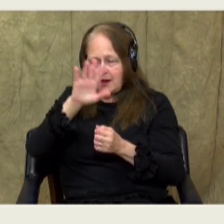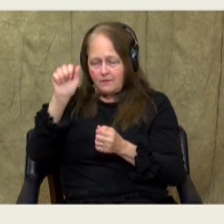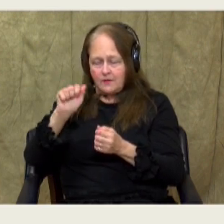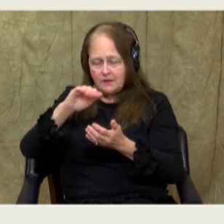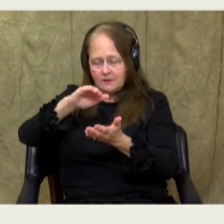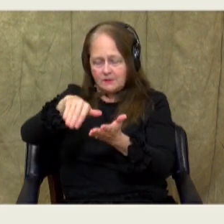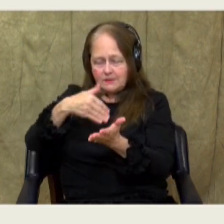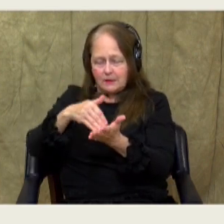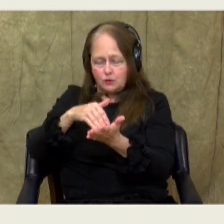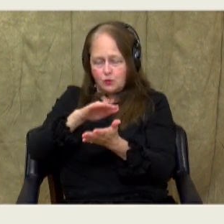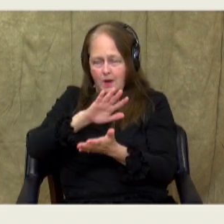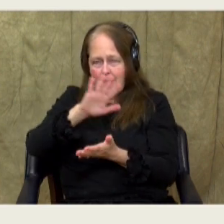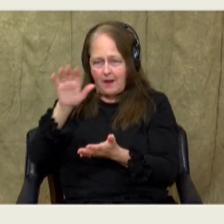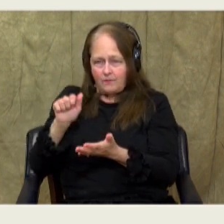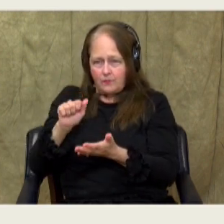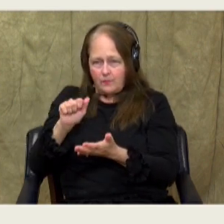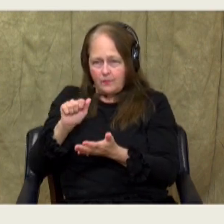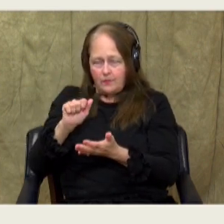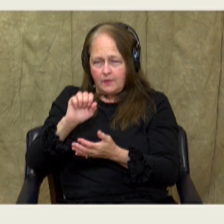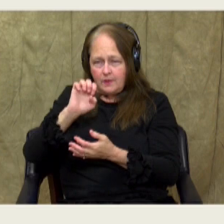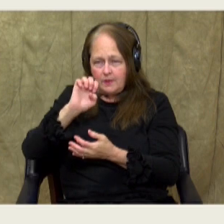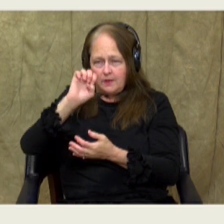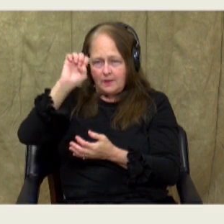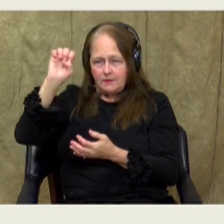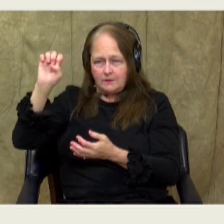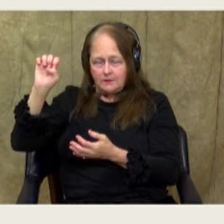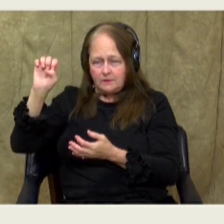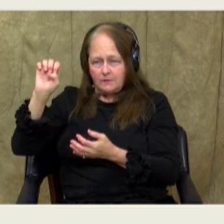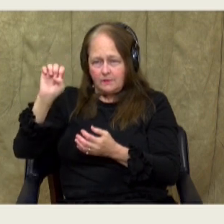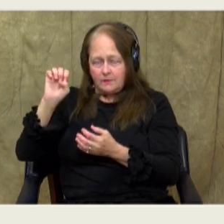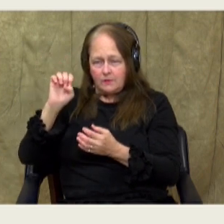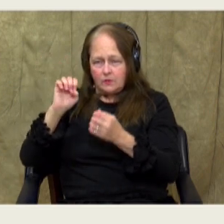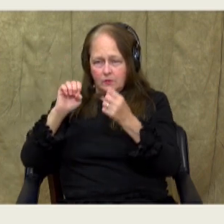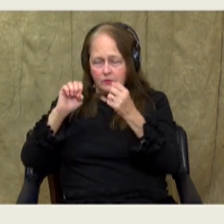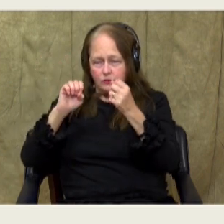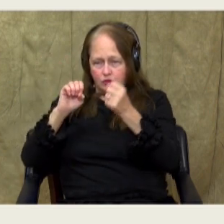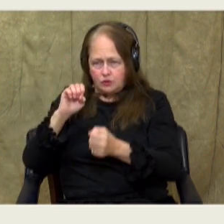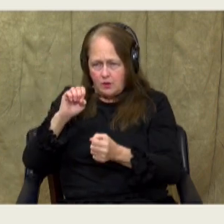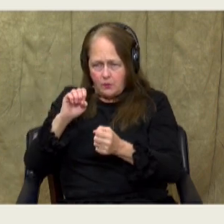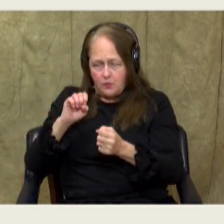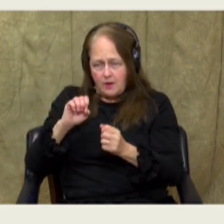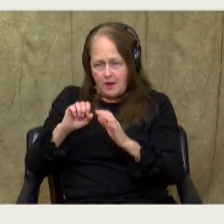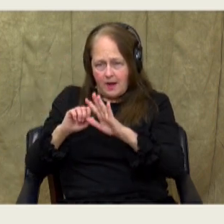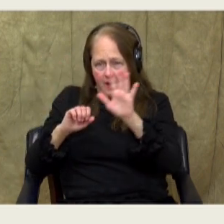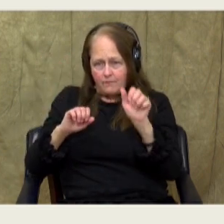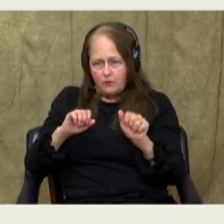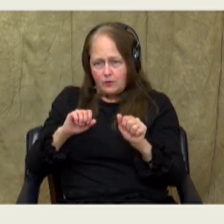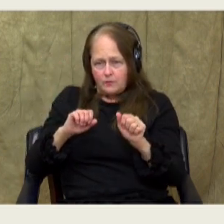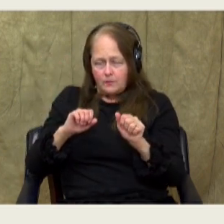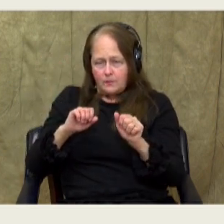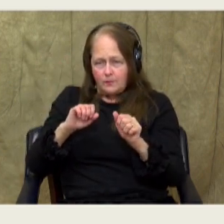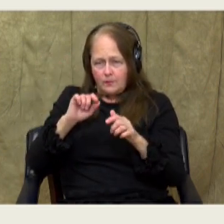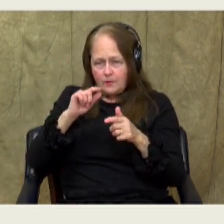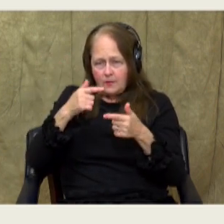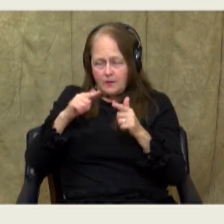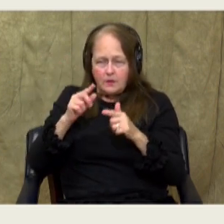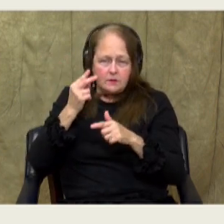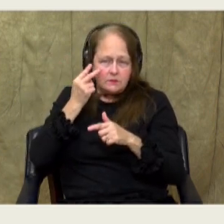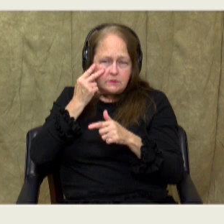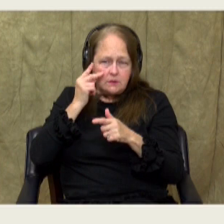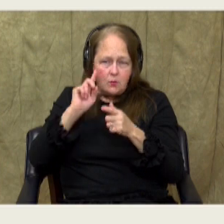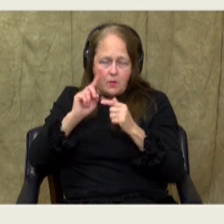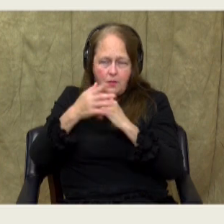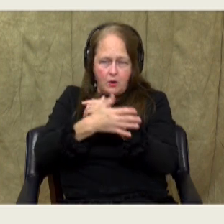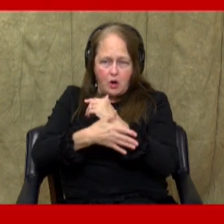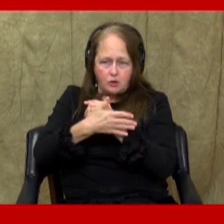Central Africa, Eastern Africa, and Southern Africa. So let's zoom in and see what the countries